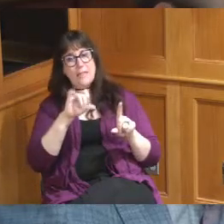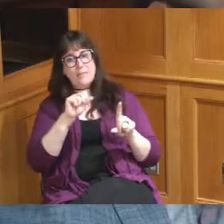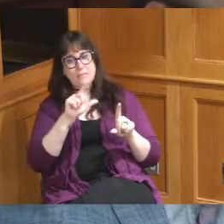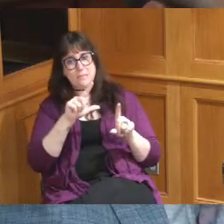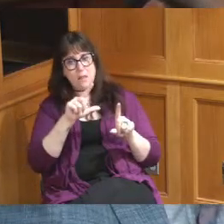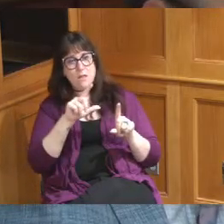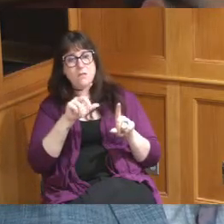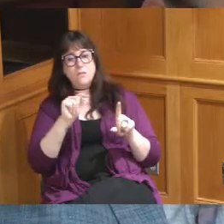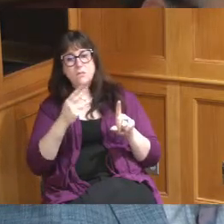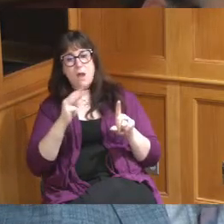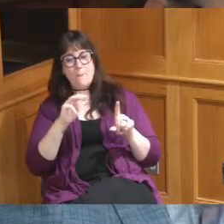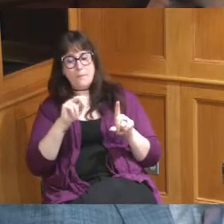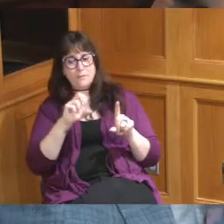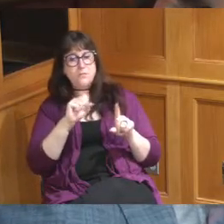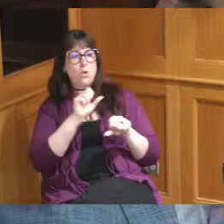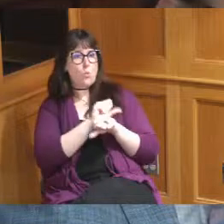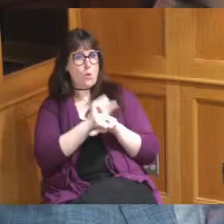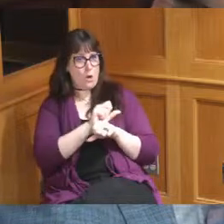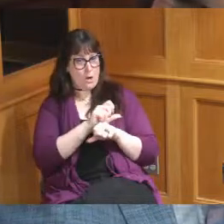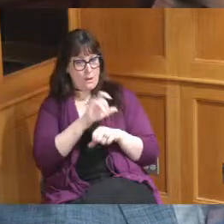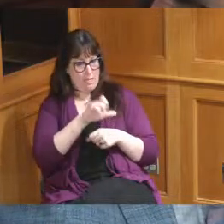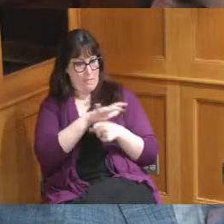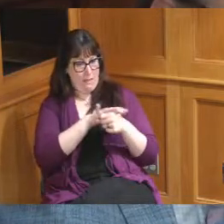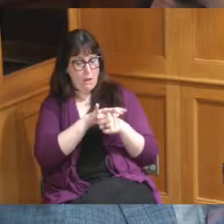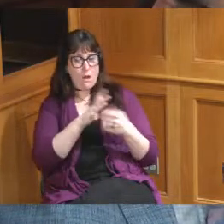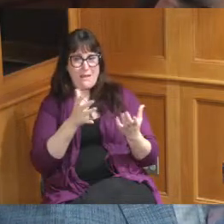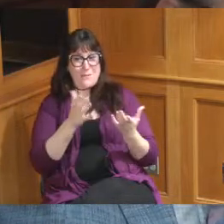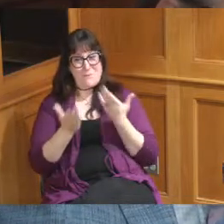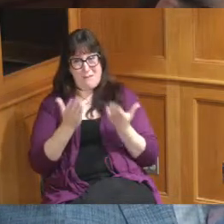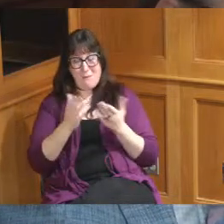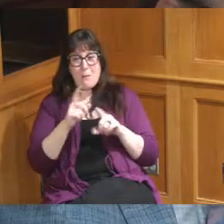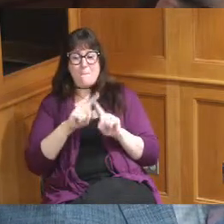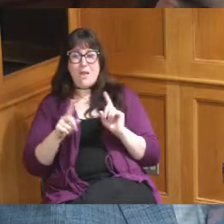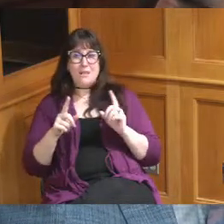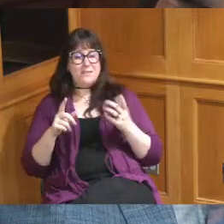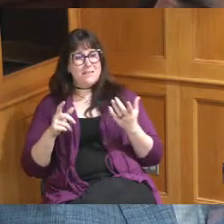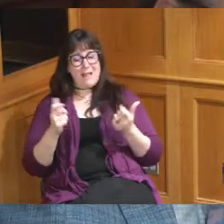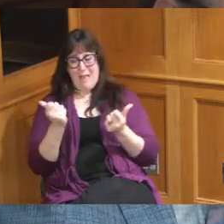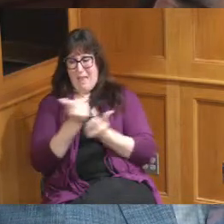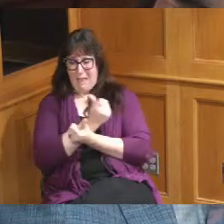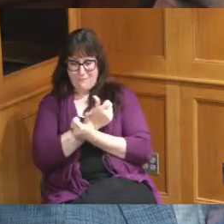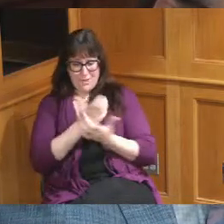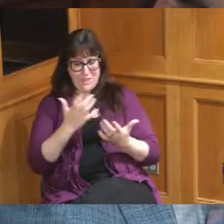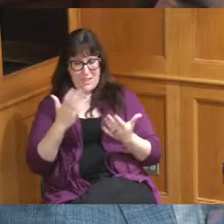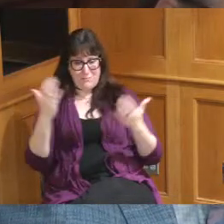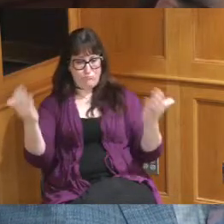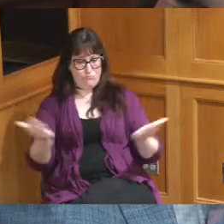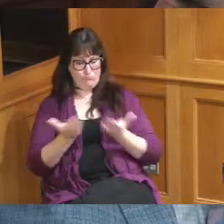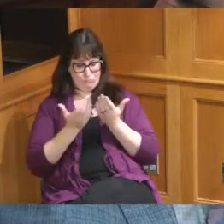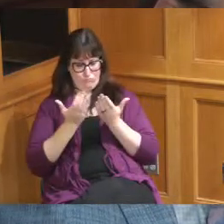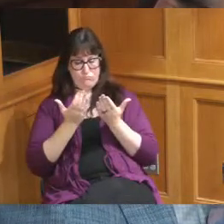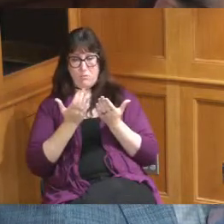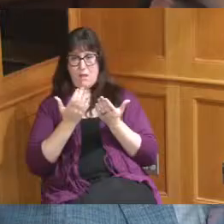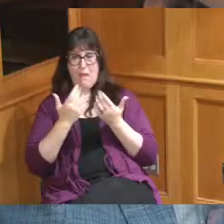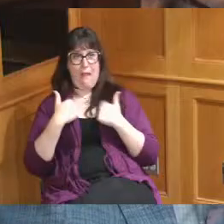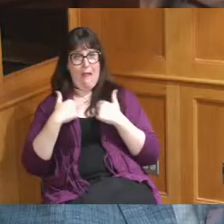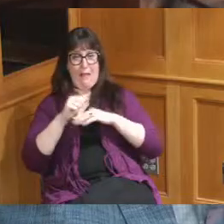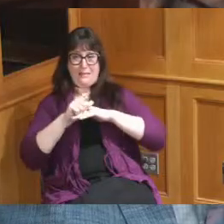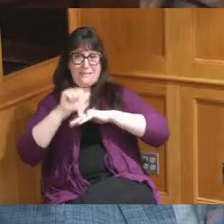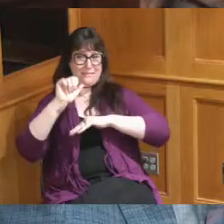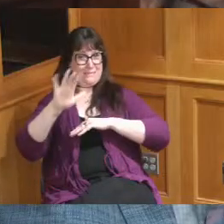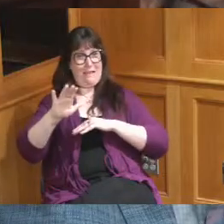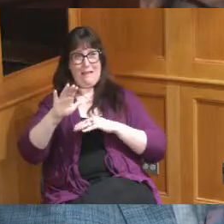maybe, that might be an area. But yeah, just everything that was presented to me, I've turned all those things